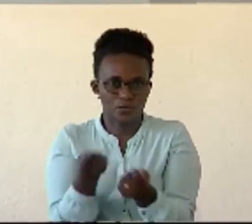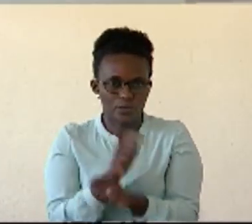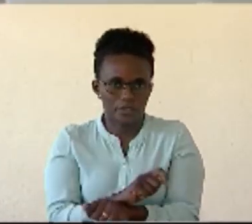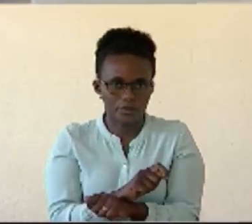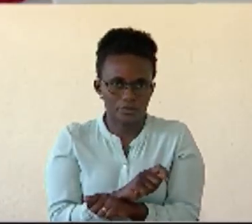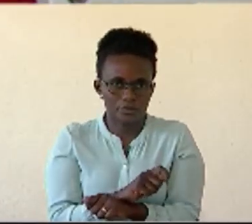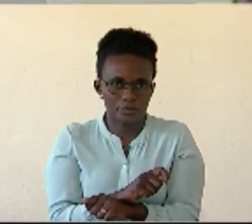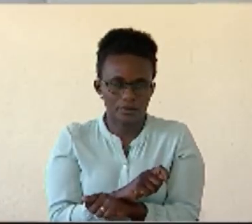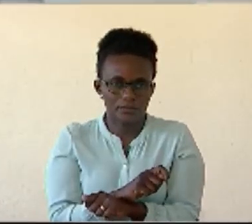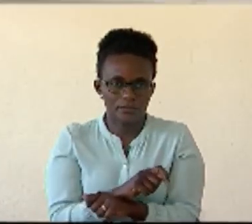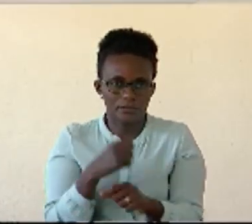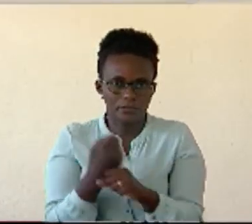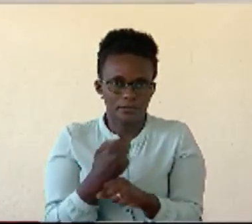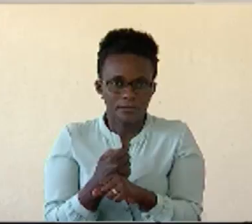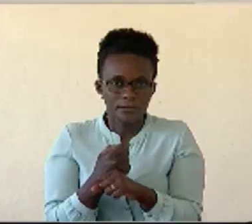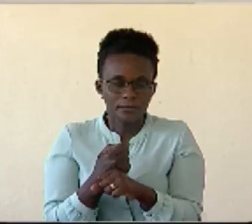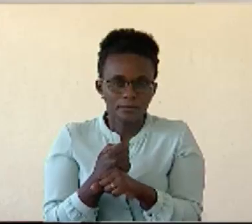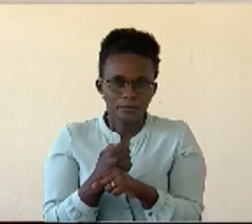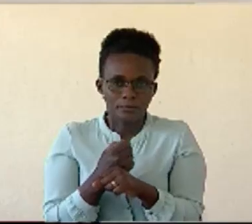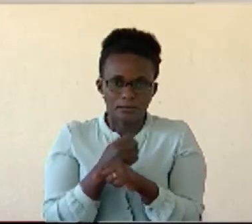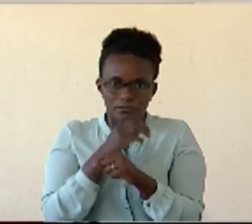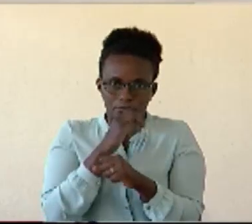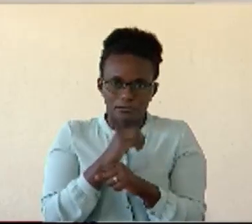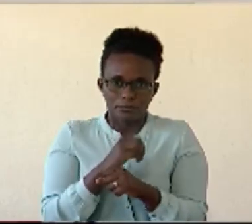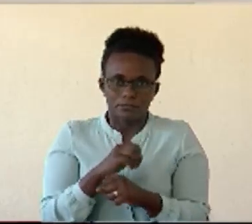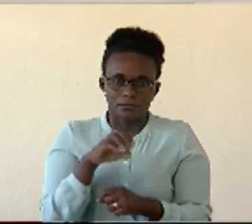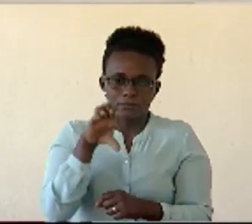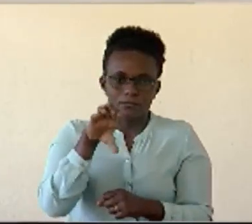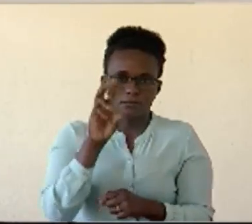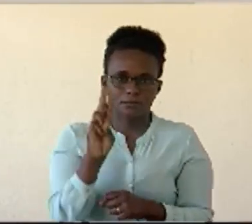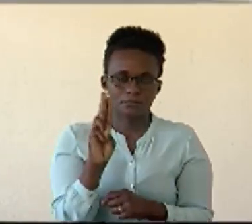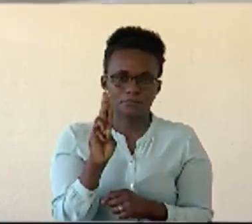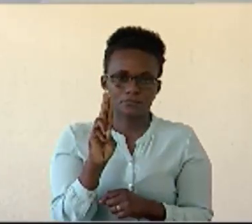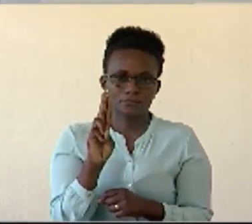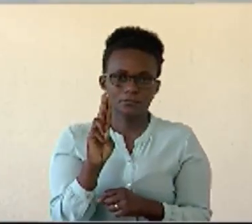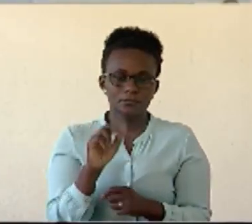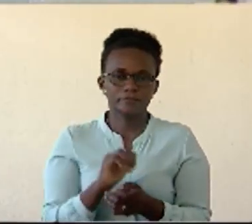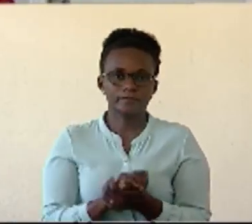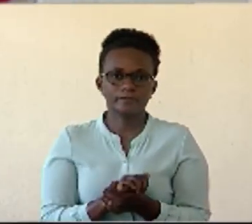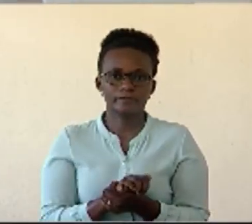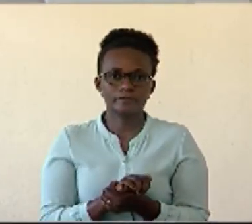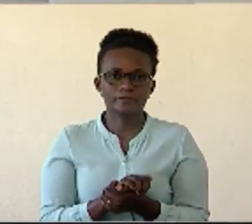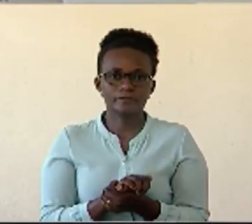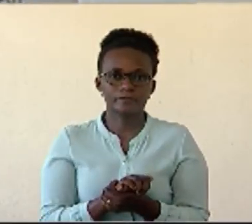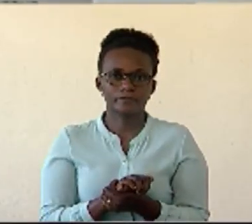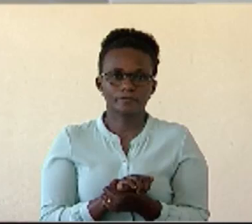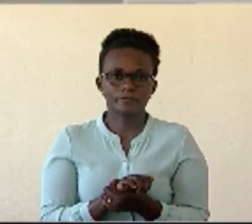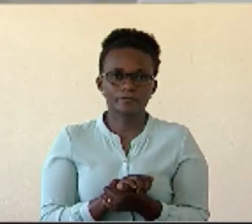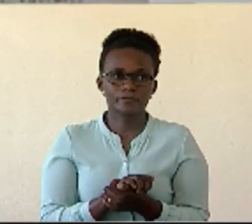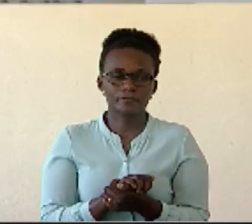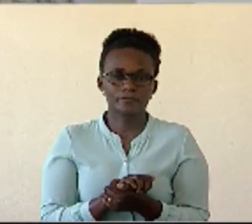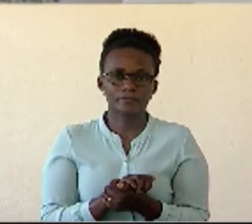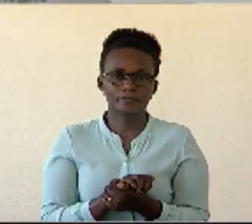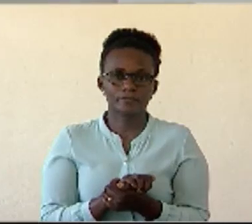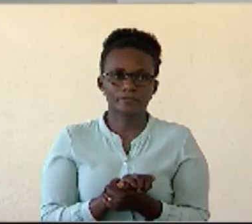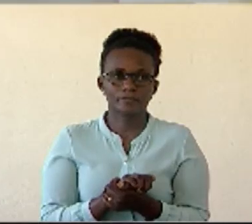this electrode, what will happen? Let us see what will happen. It was pure copper. We